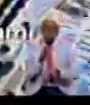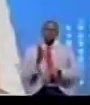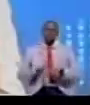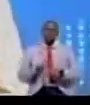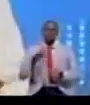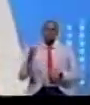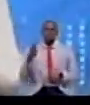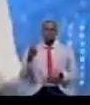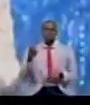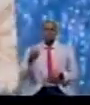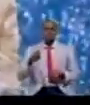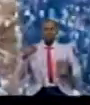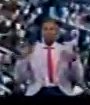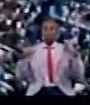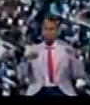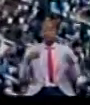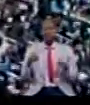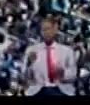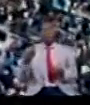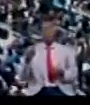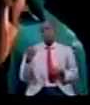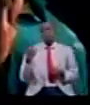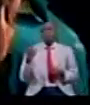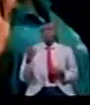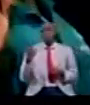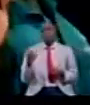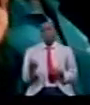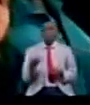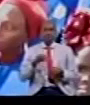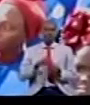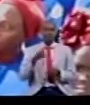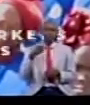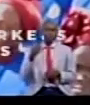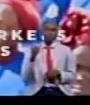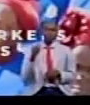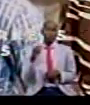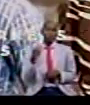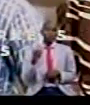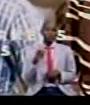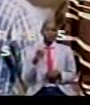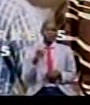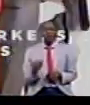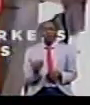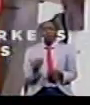something. That's how he was electrocuted. At a very tender...